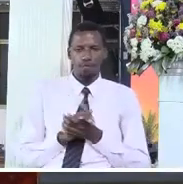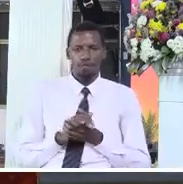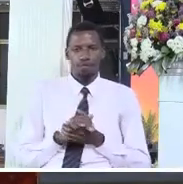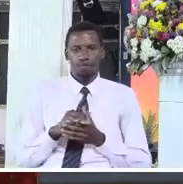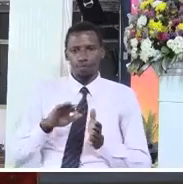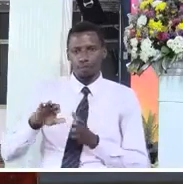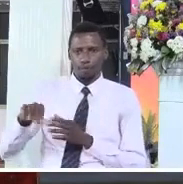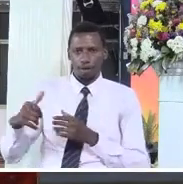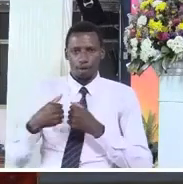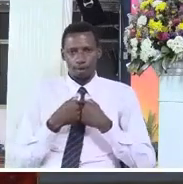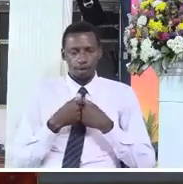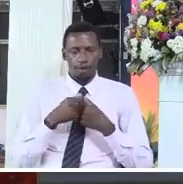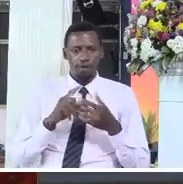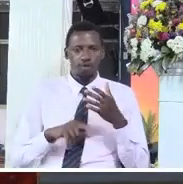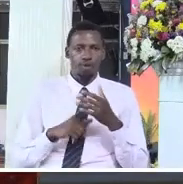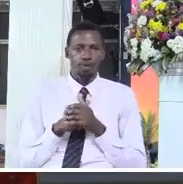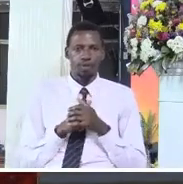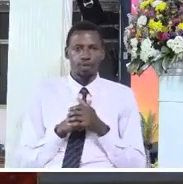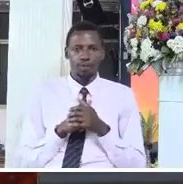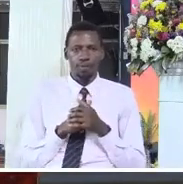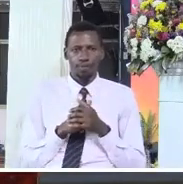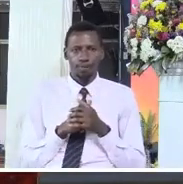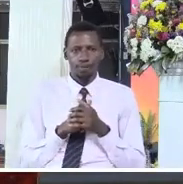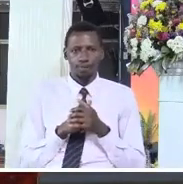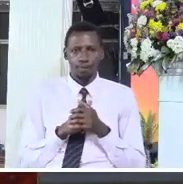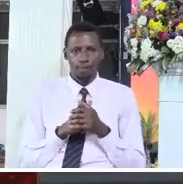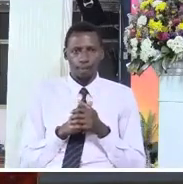field is,